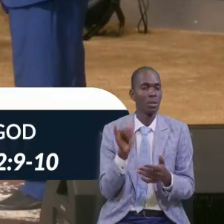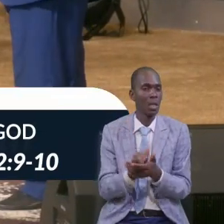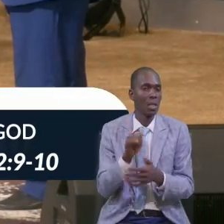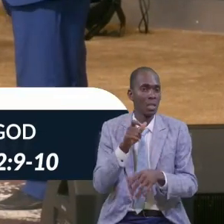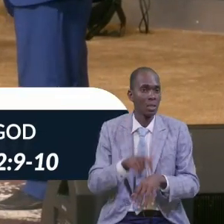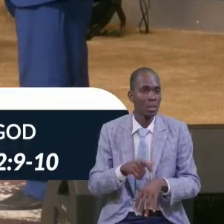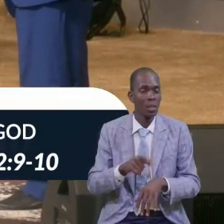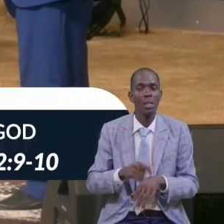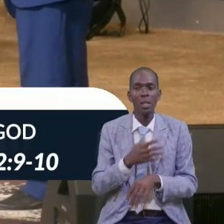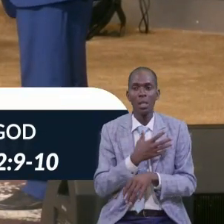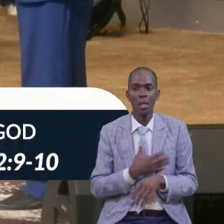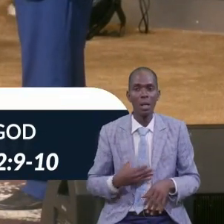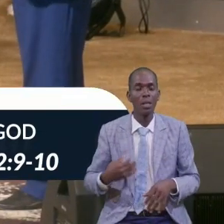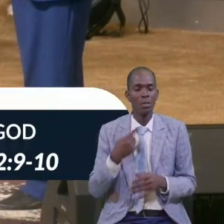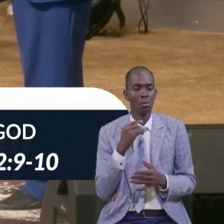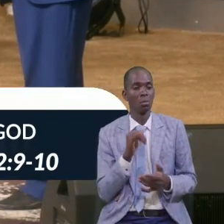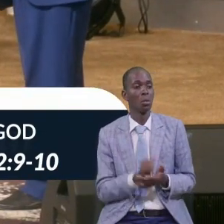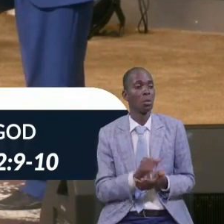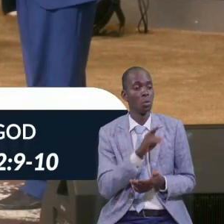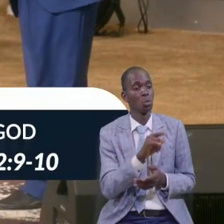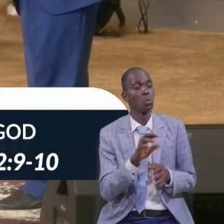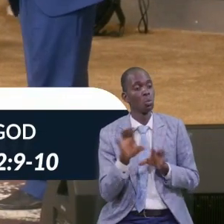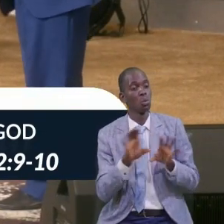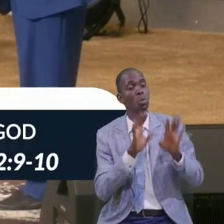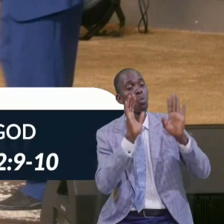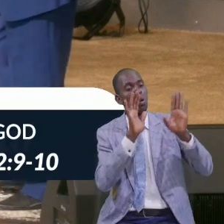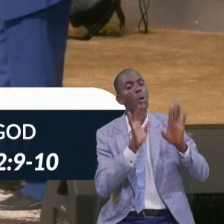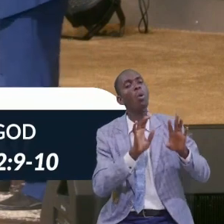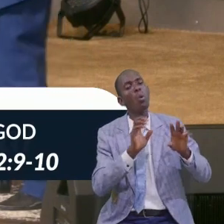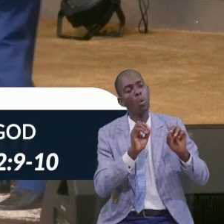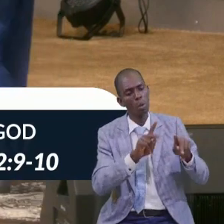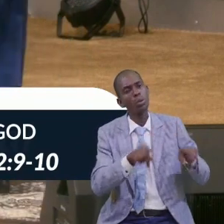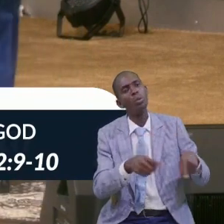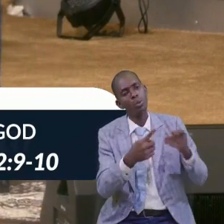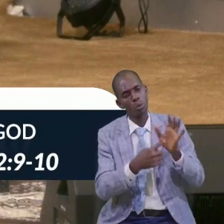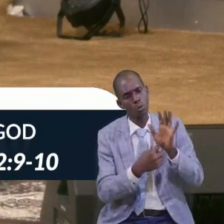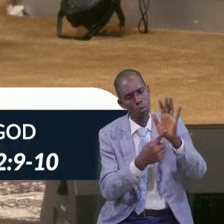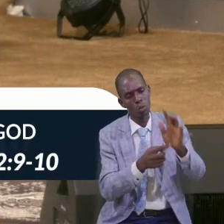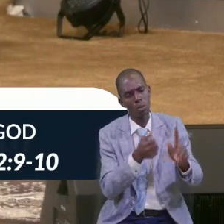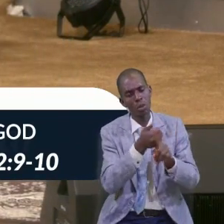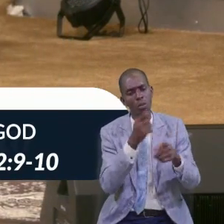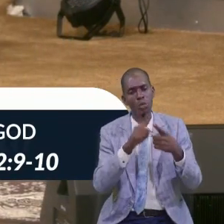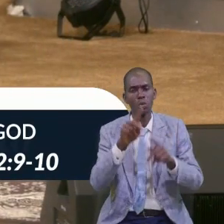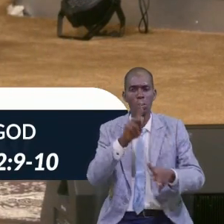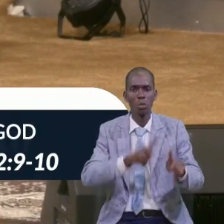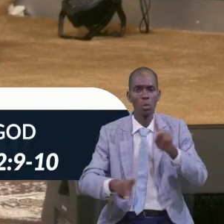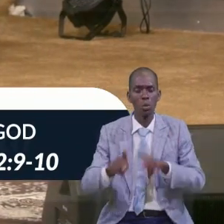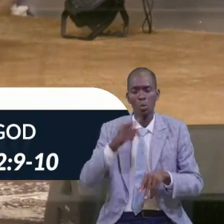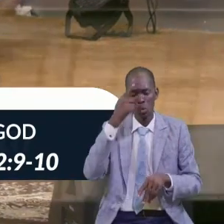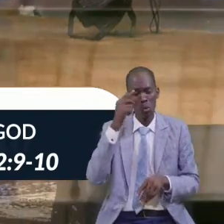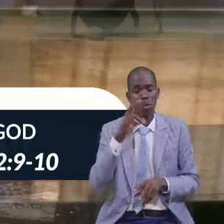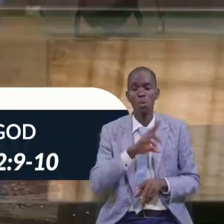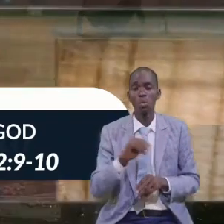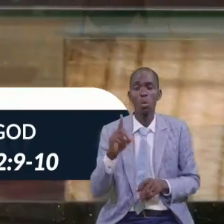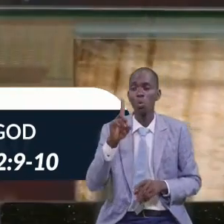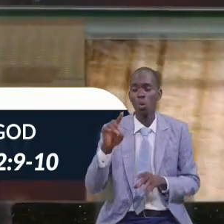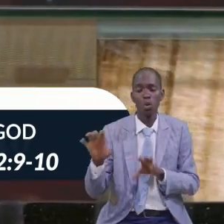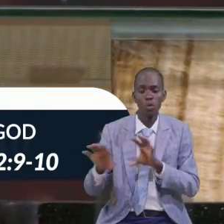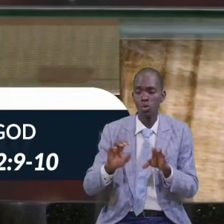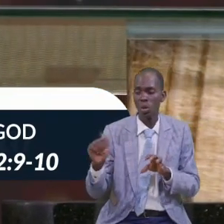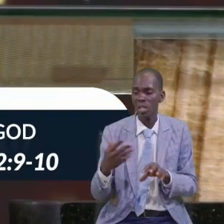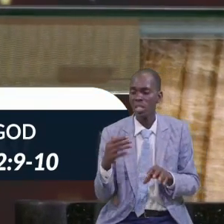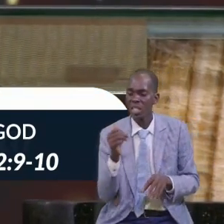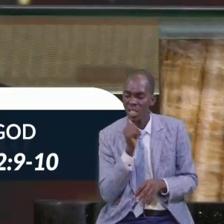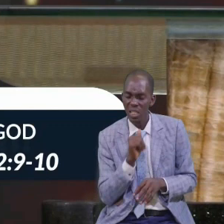And then you say you are working wonders, go show yourself to the people, because nobody does anything secretly and